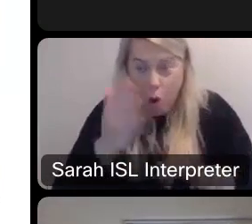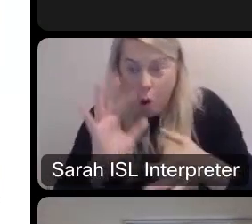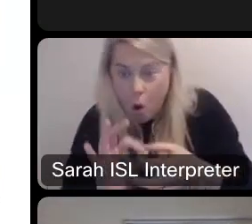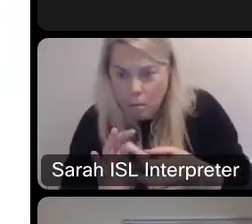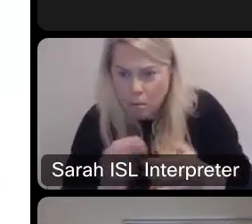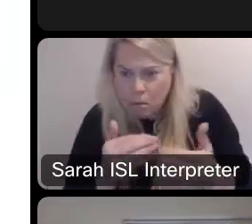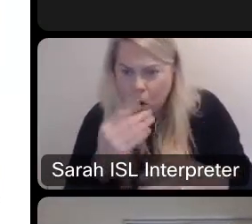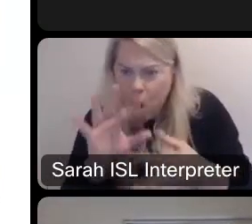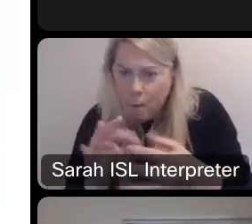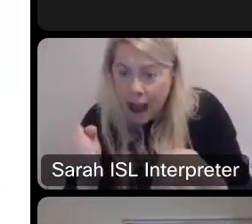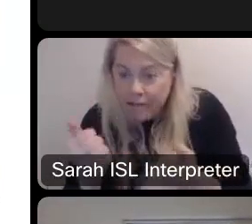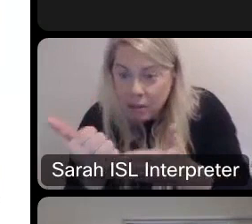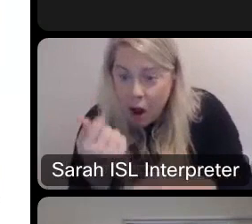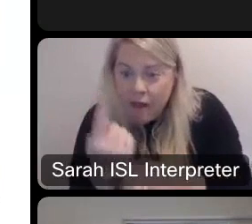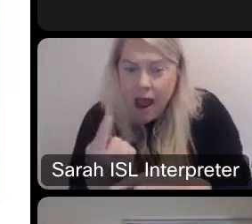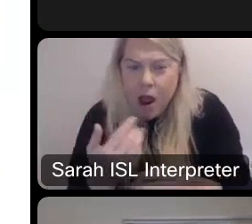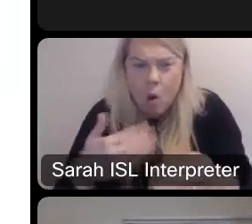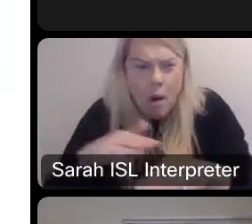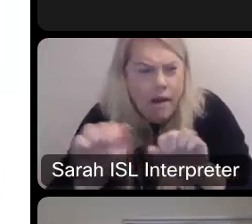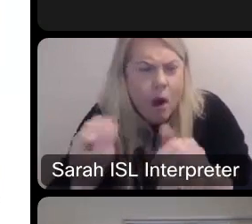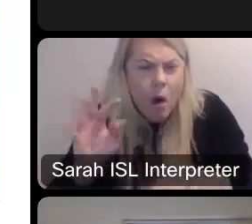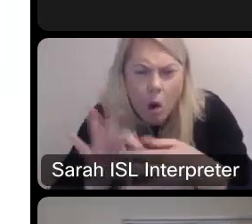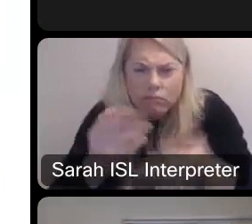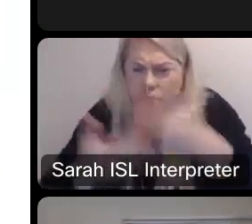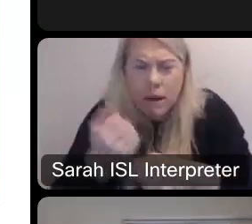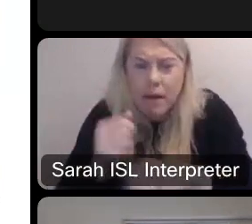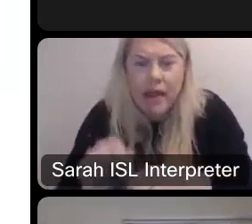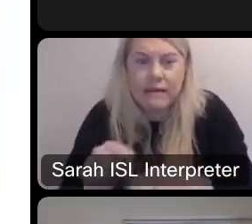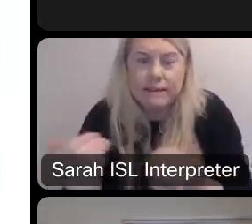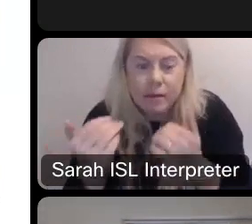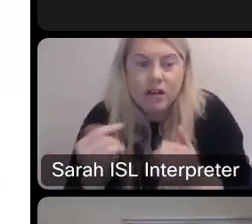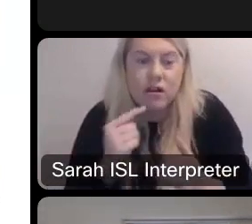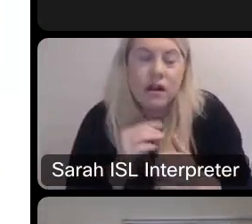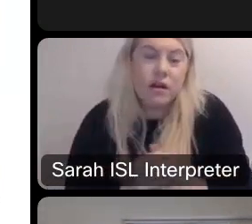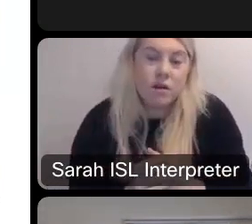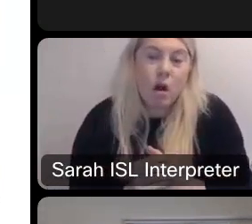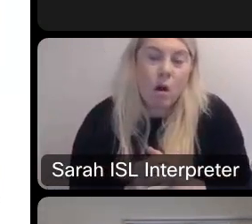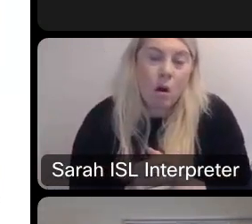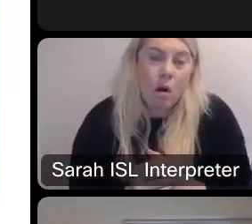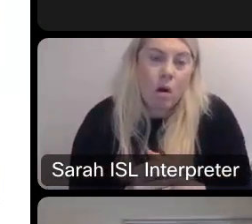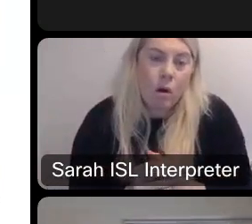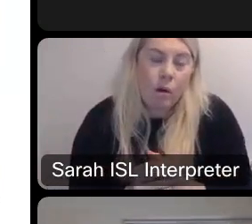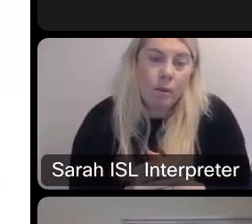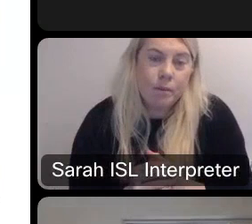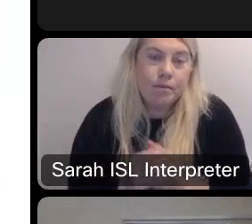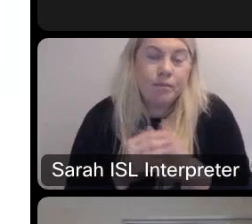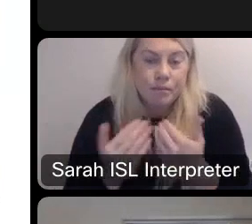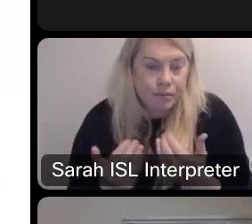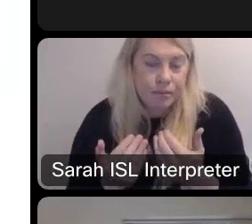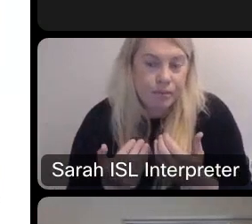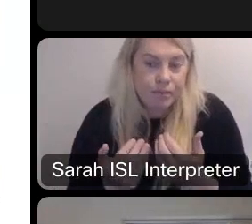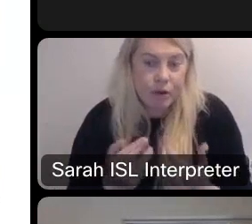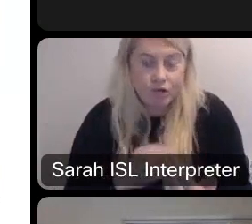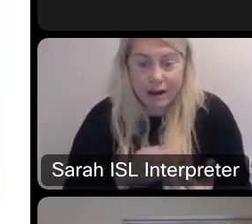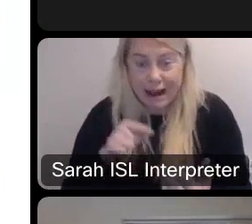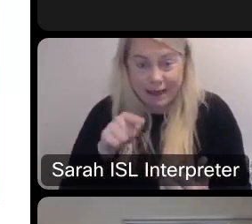look like? Insofar as possible within our manager or colleague role to support people. So this is